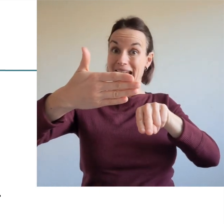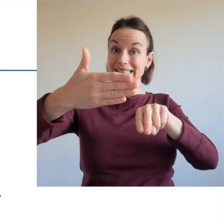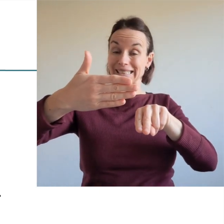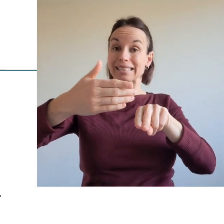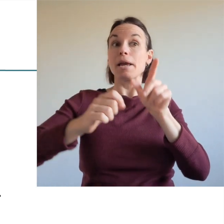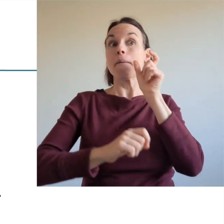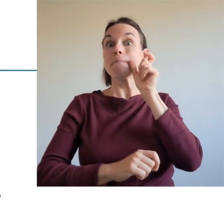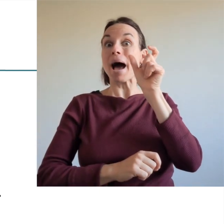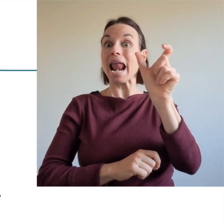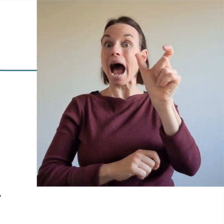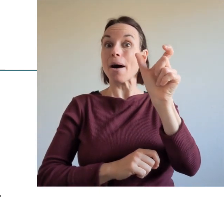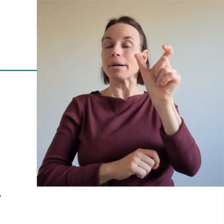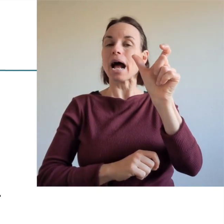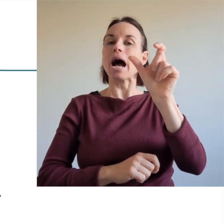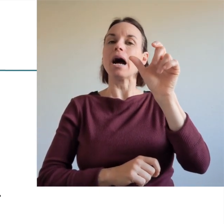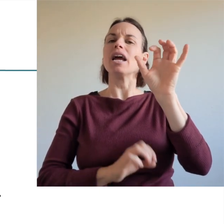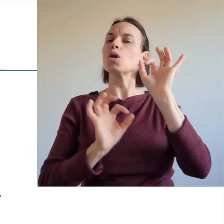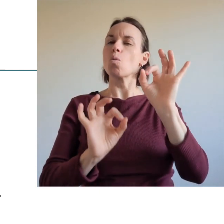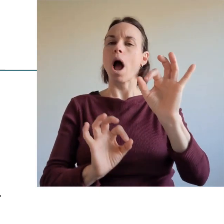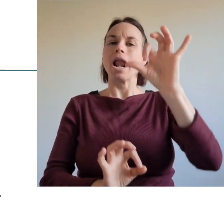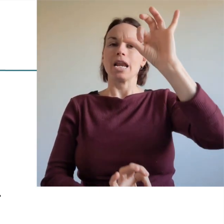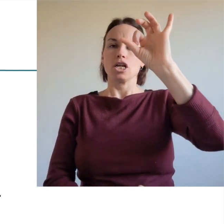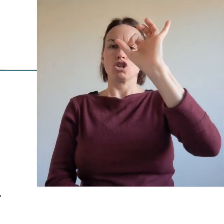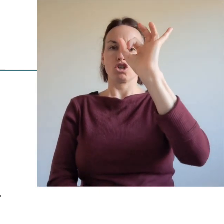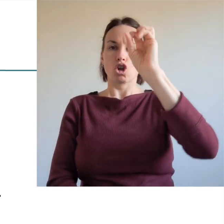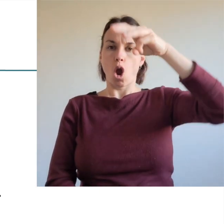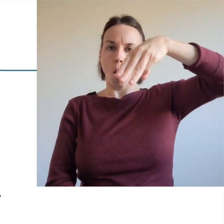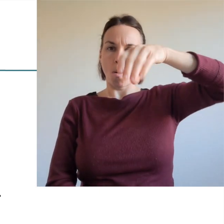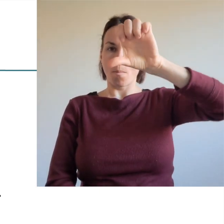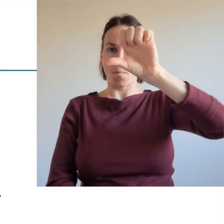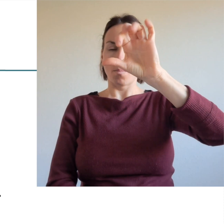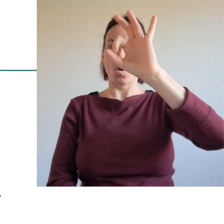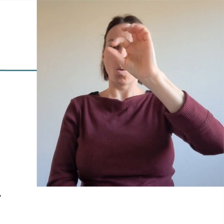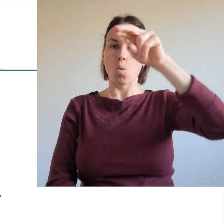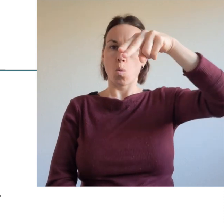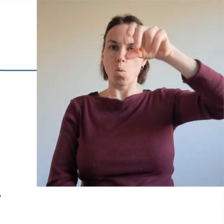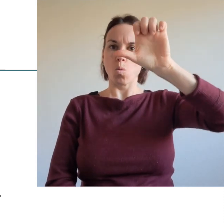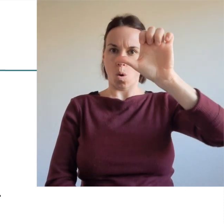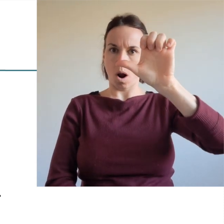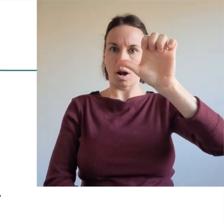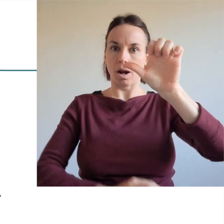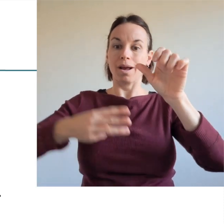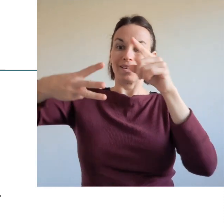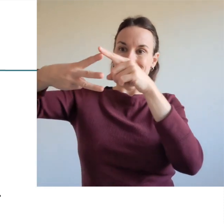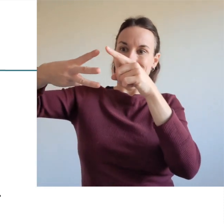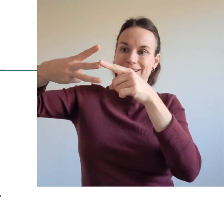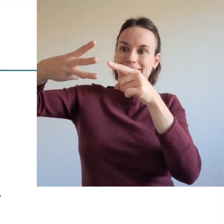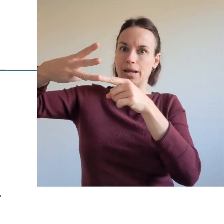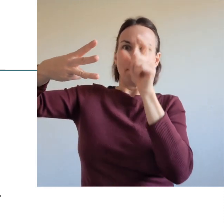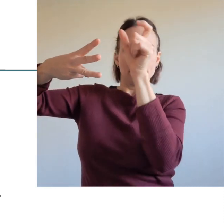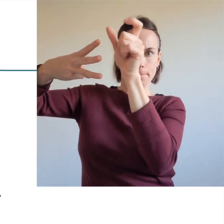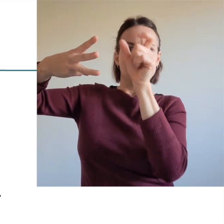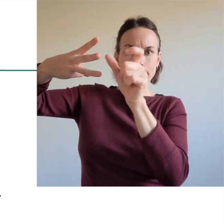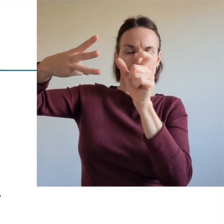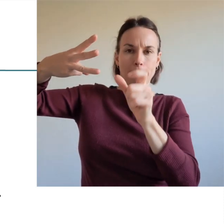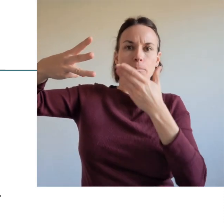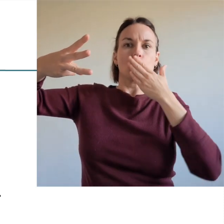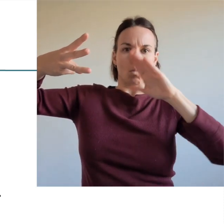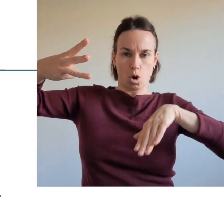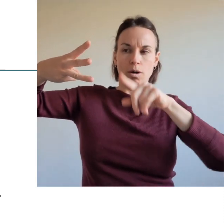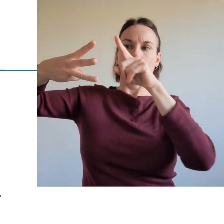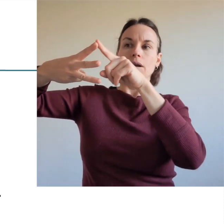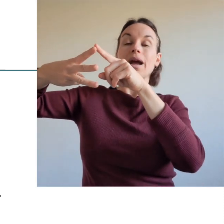As you can see, English uses the indefinite someone for the three functions that result of combining these